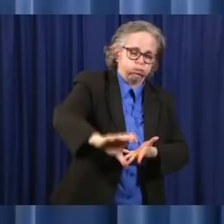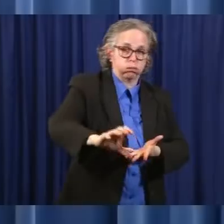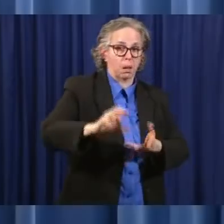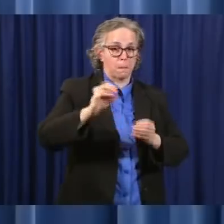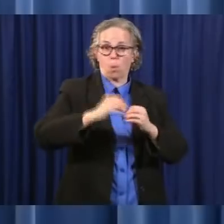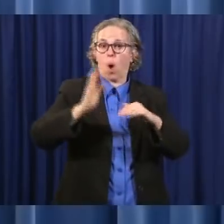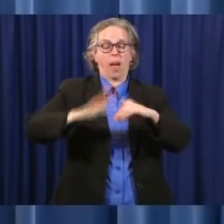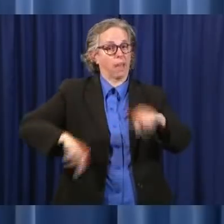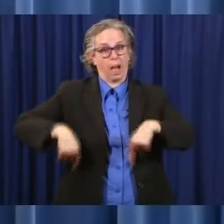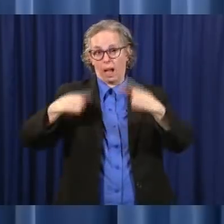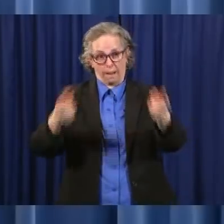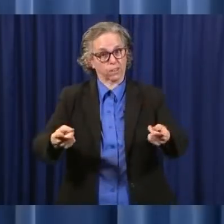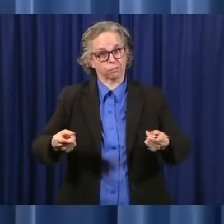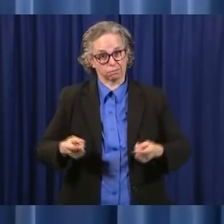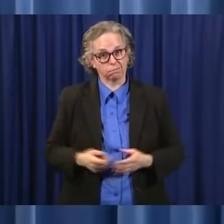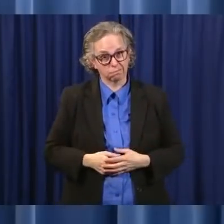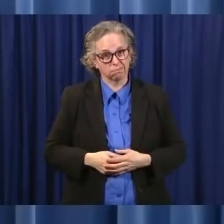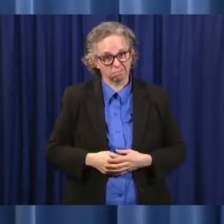country.